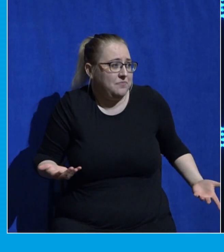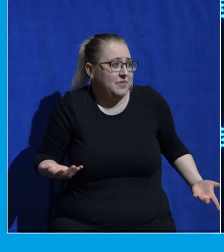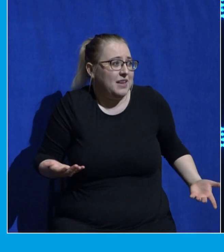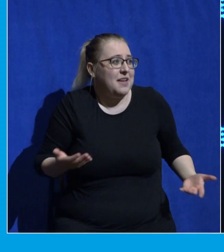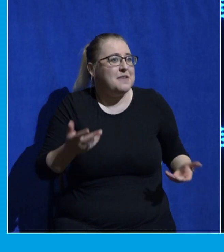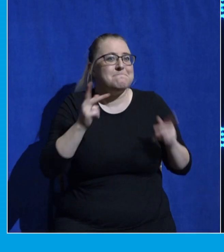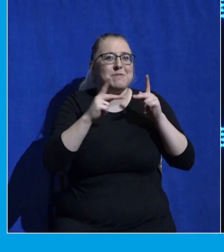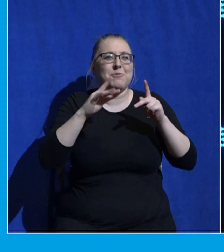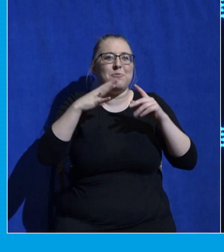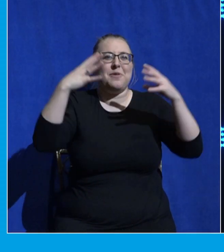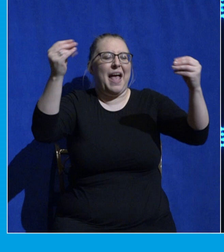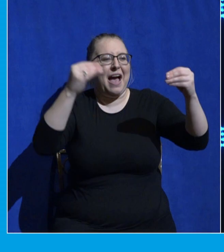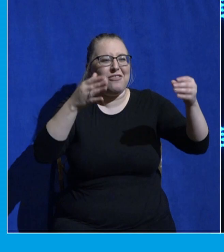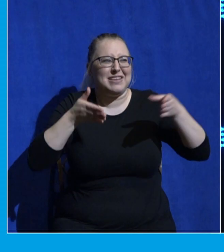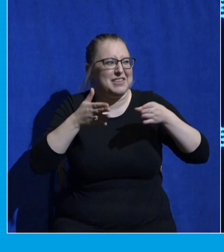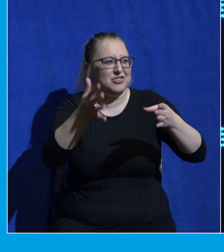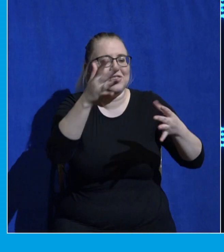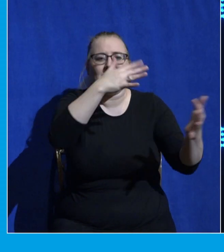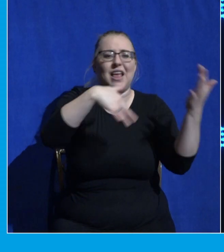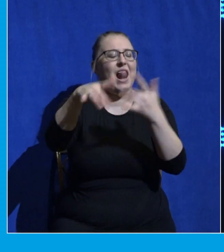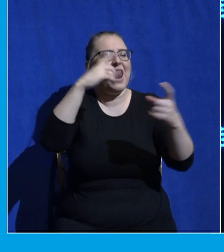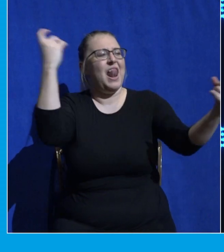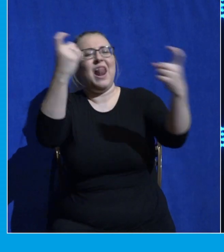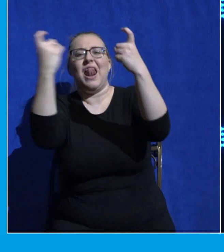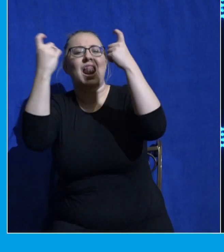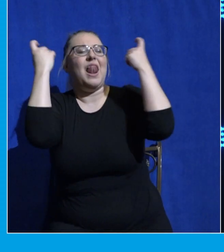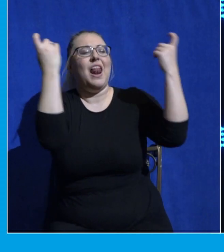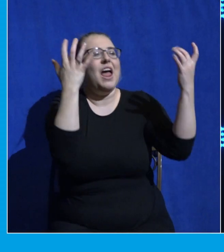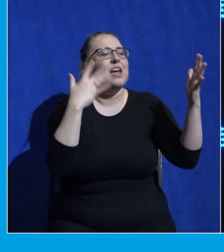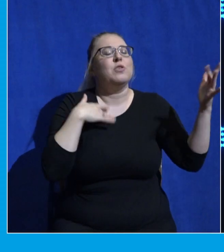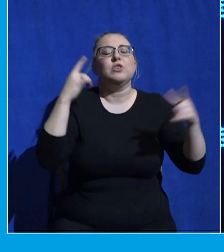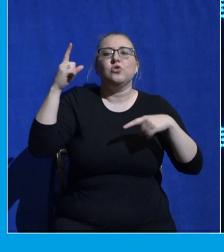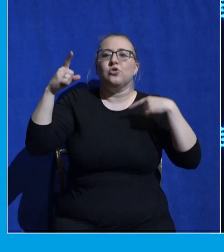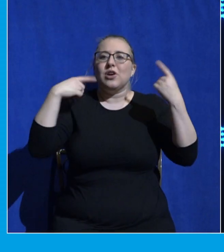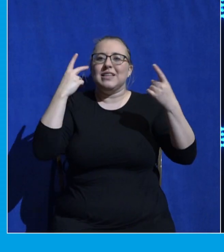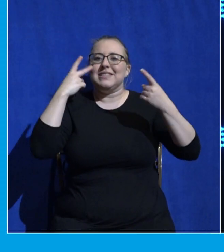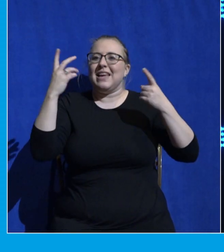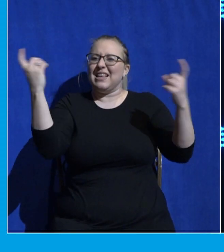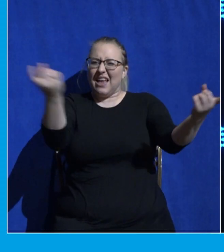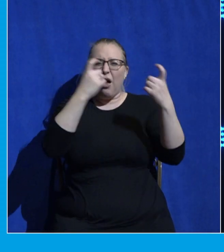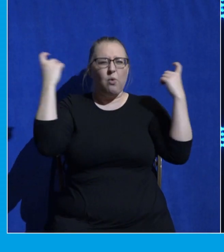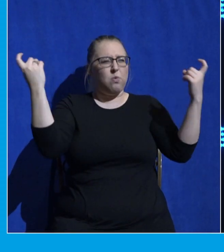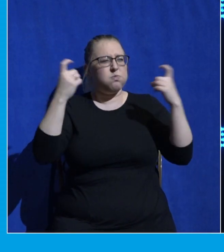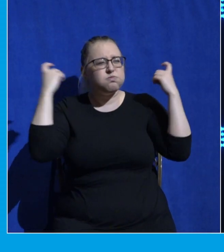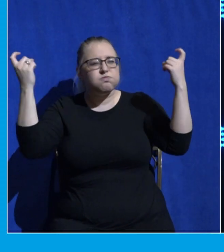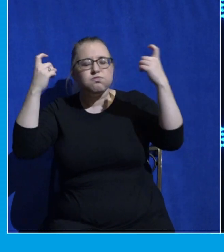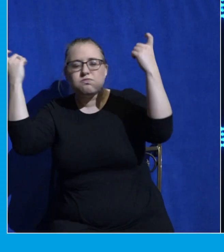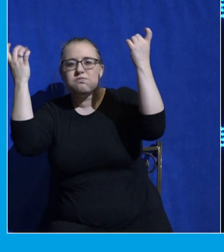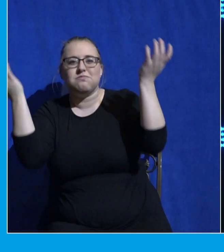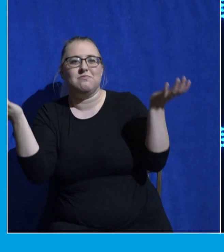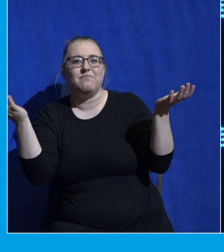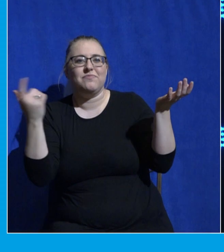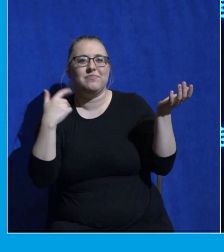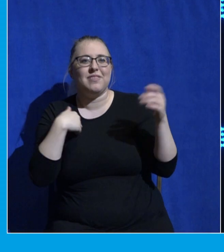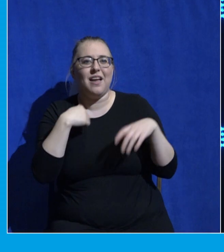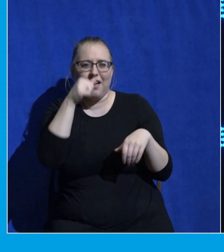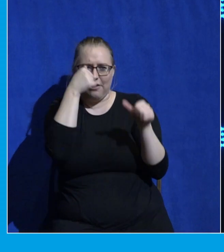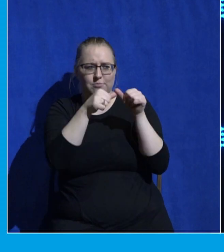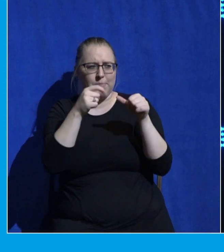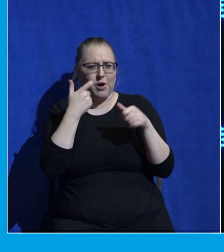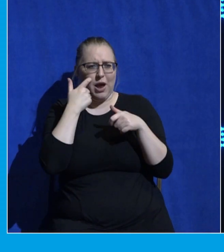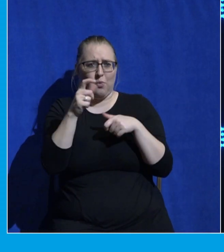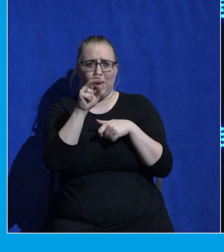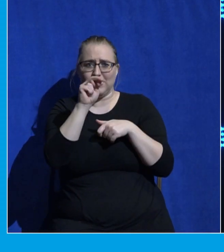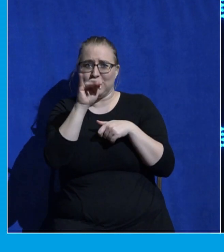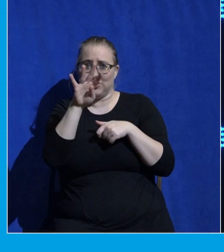streets celebrating. I was celebrating on the couch. But it was crazy to see all the celebrations. I remember watching the news and seeing